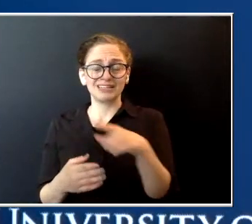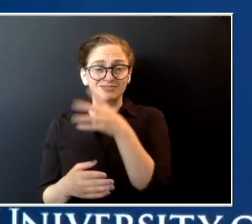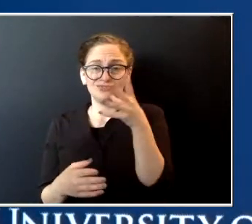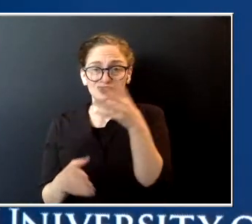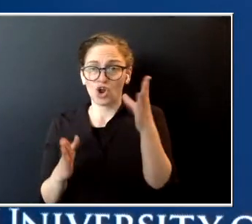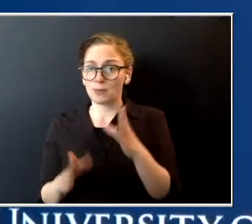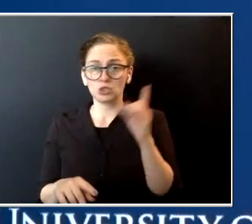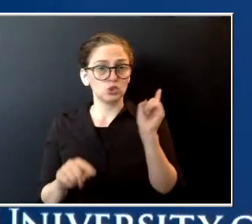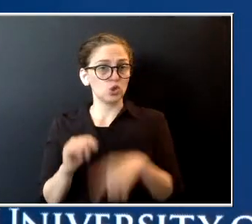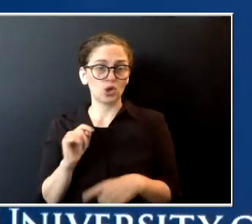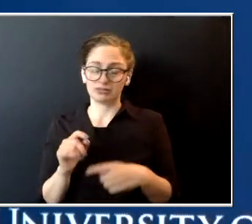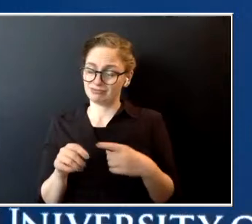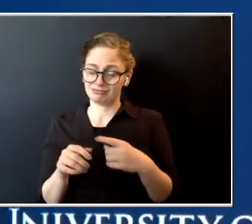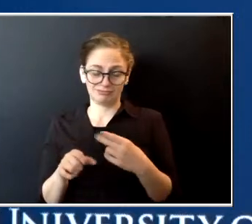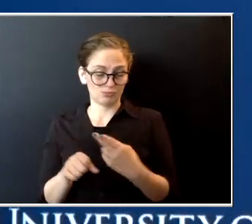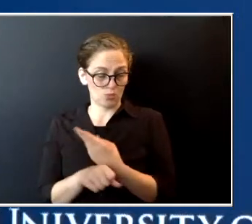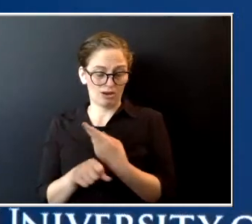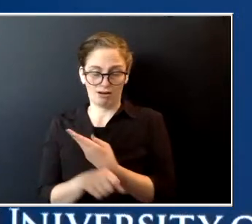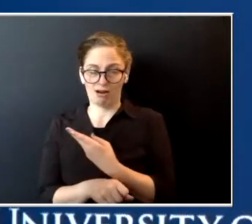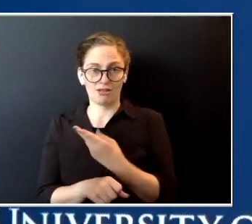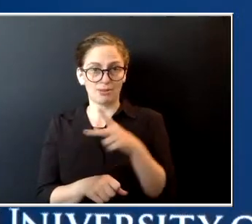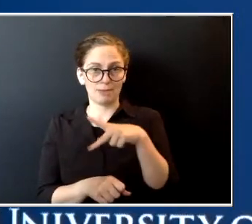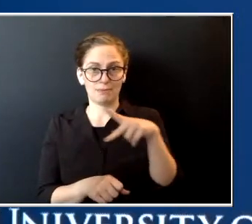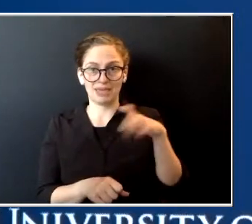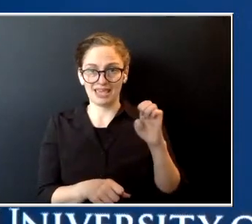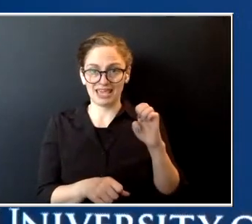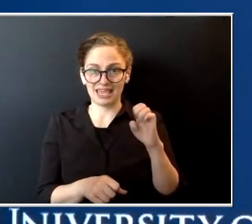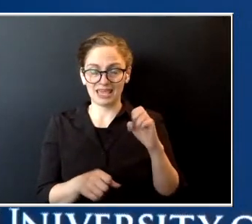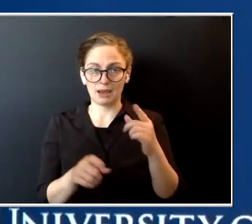conditions during the culling of those poultry